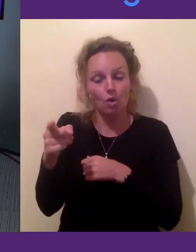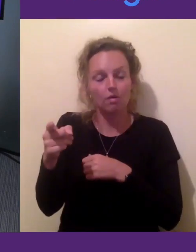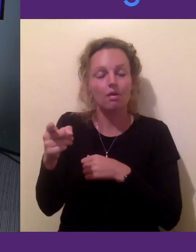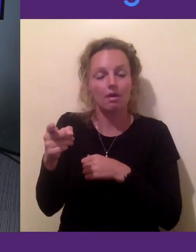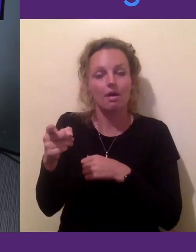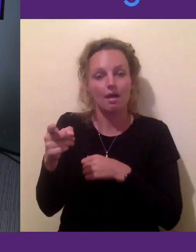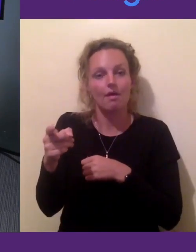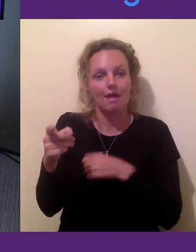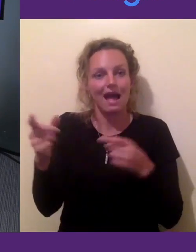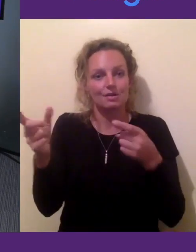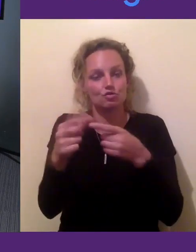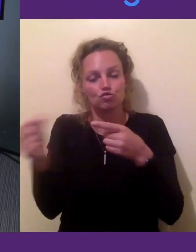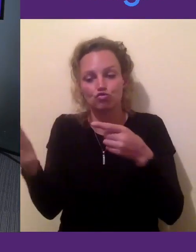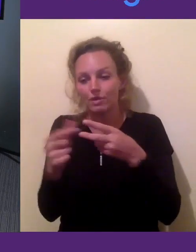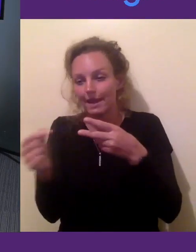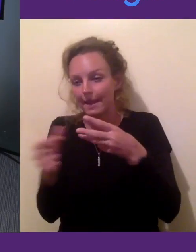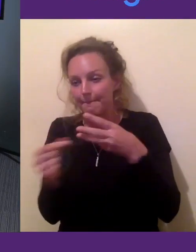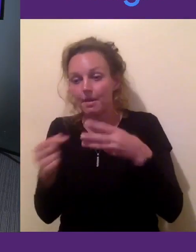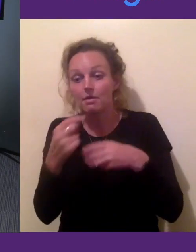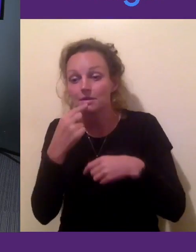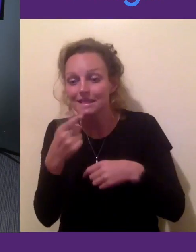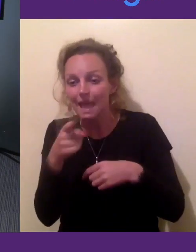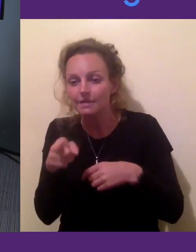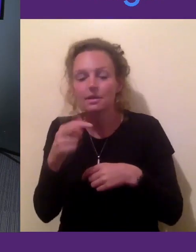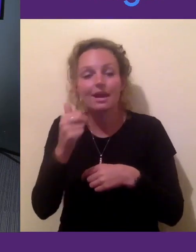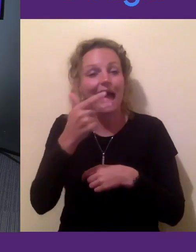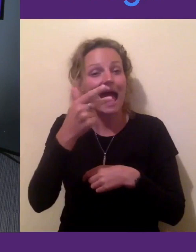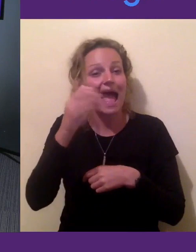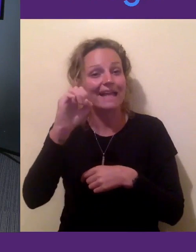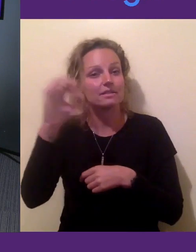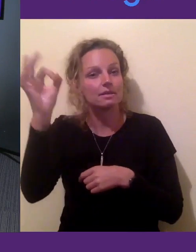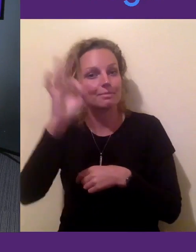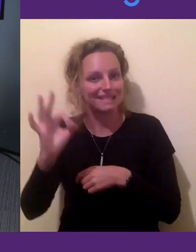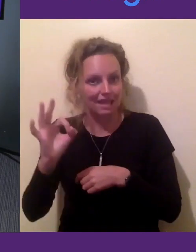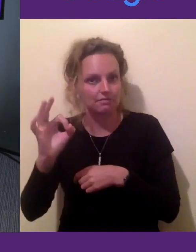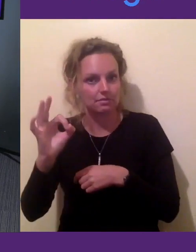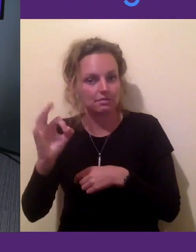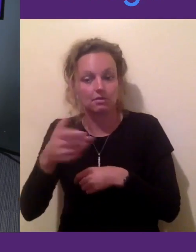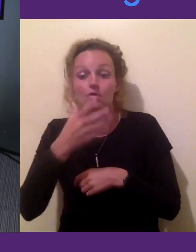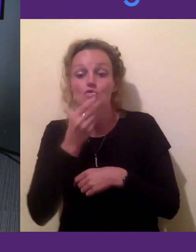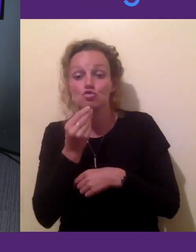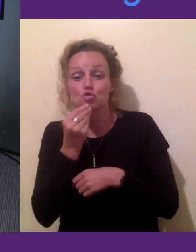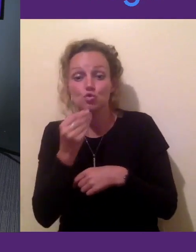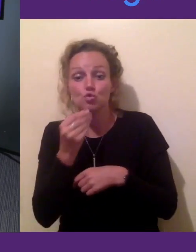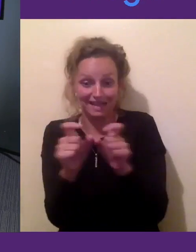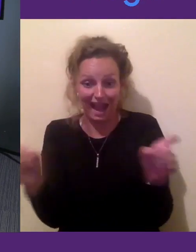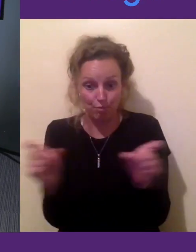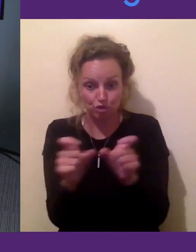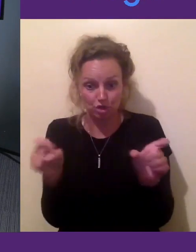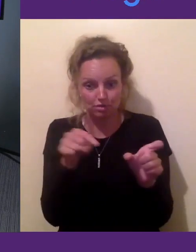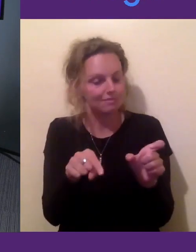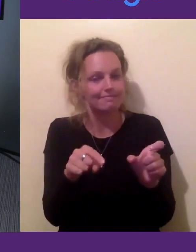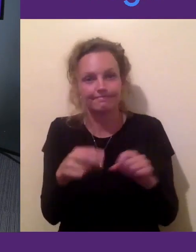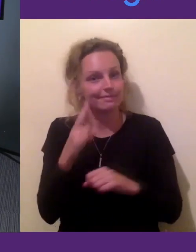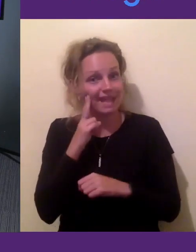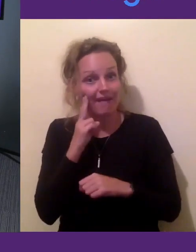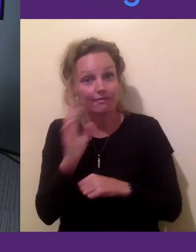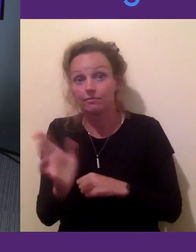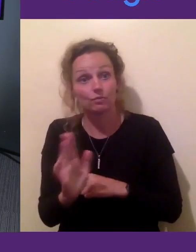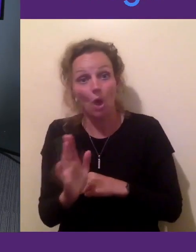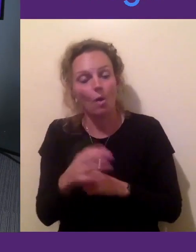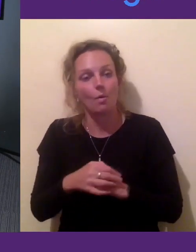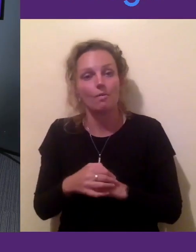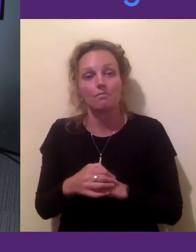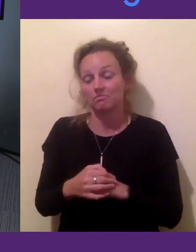use captioning are not actually deaf. And I do know that in my family, when we sit in front of the TV and